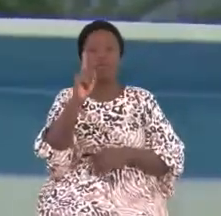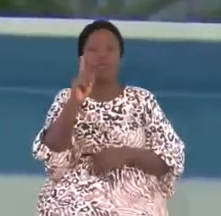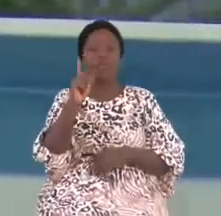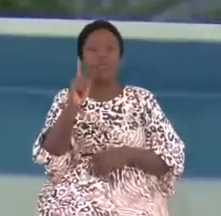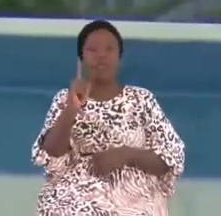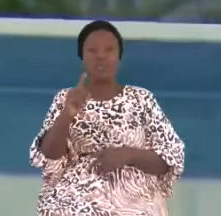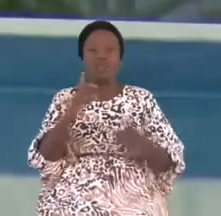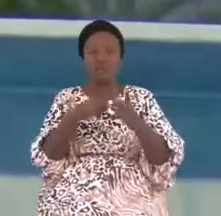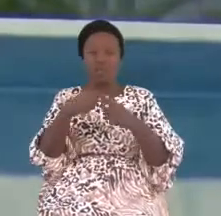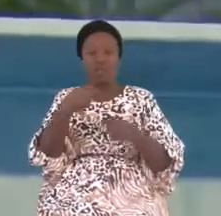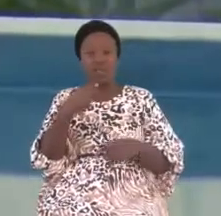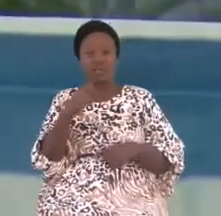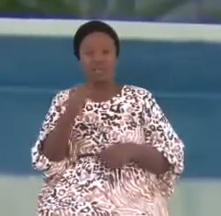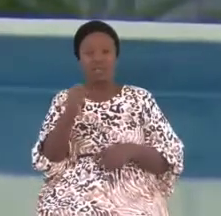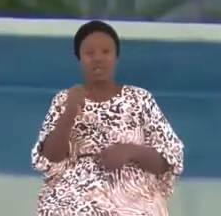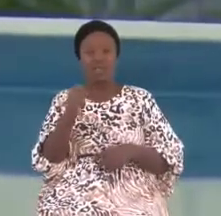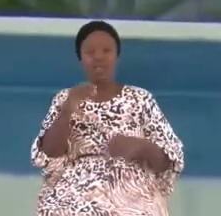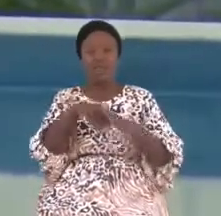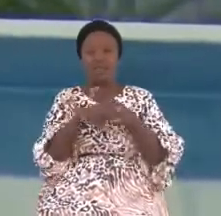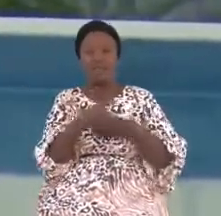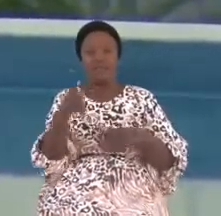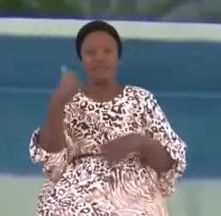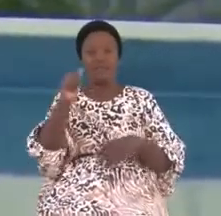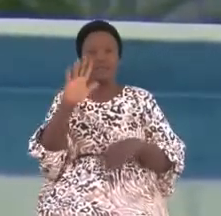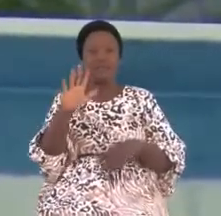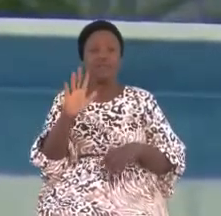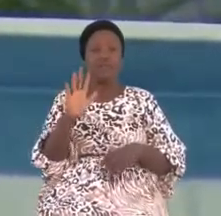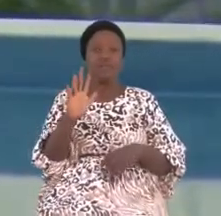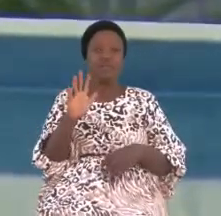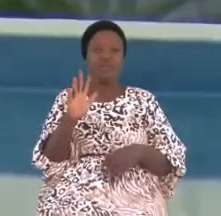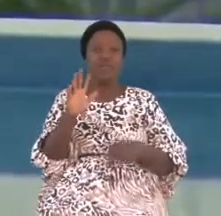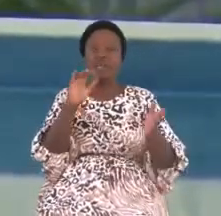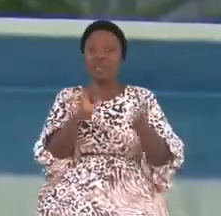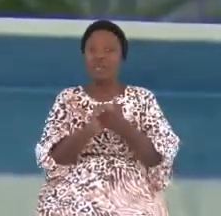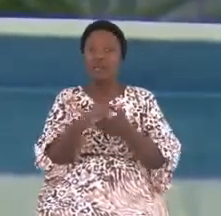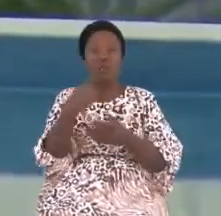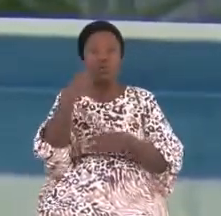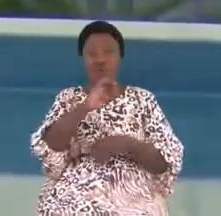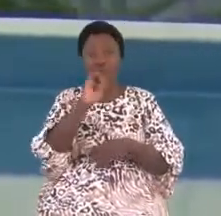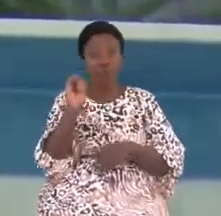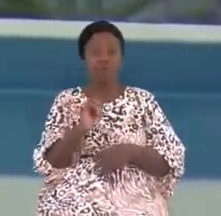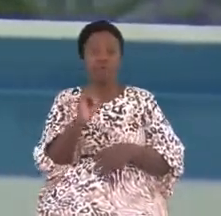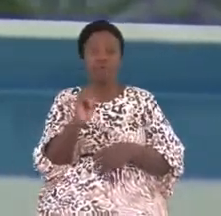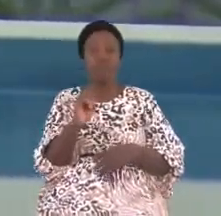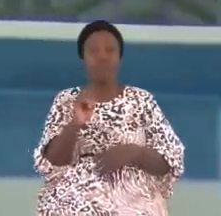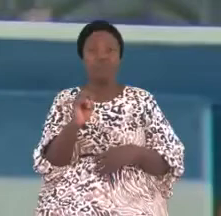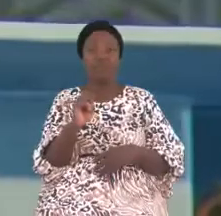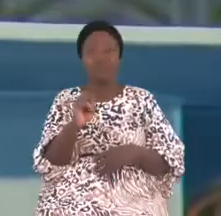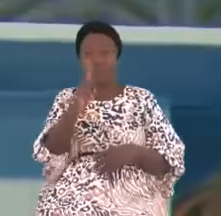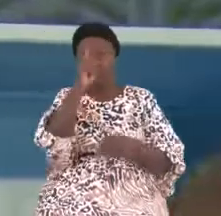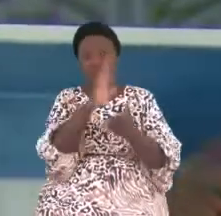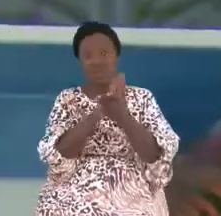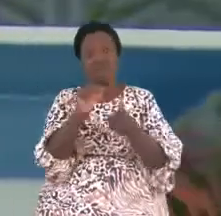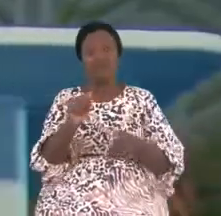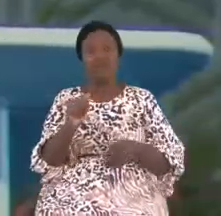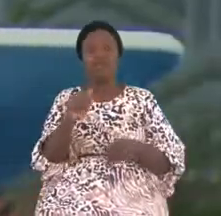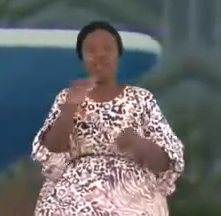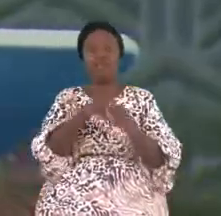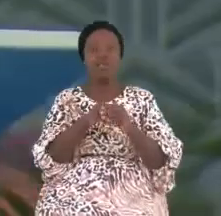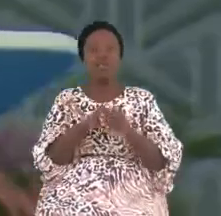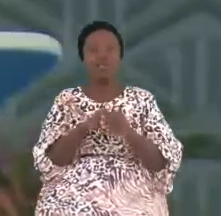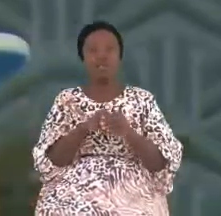says in verse 15 that whosoever believers in